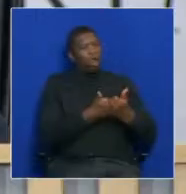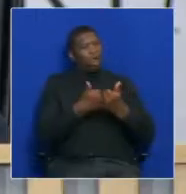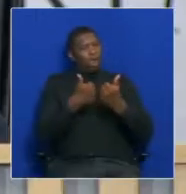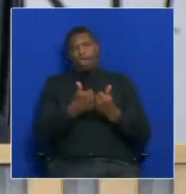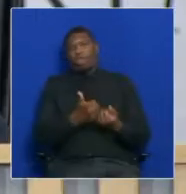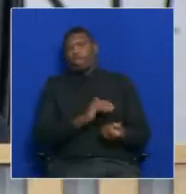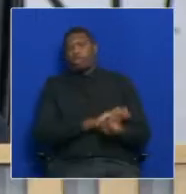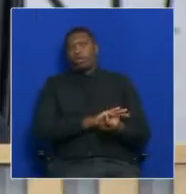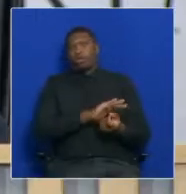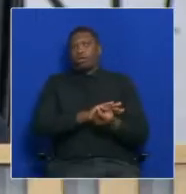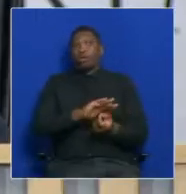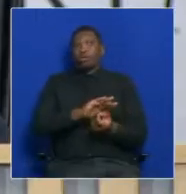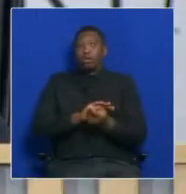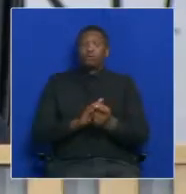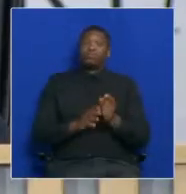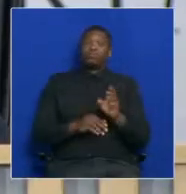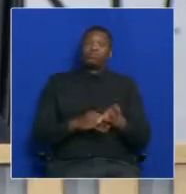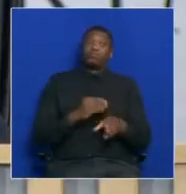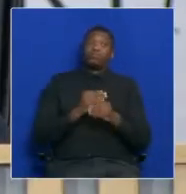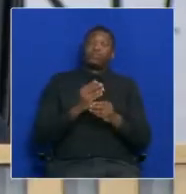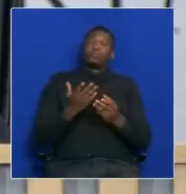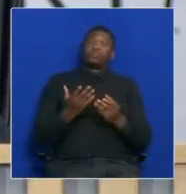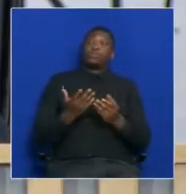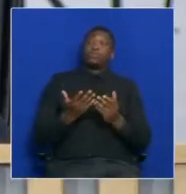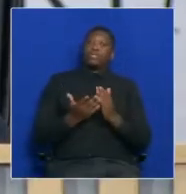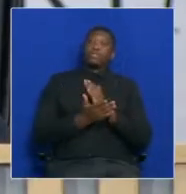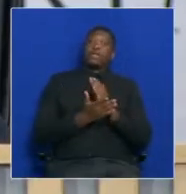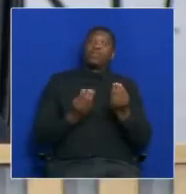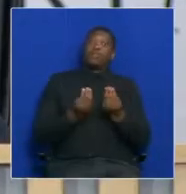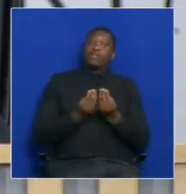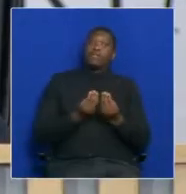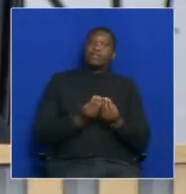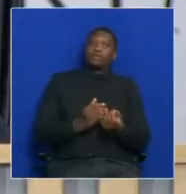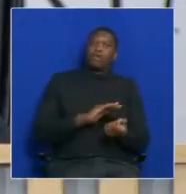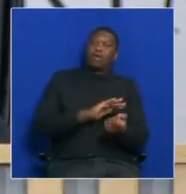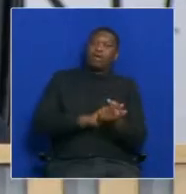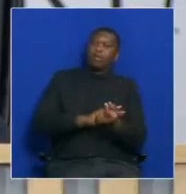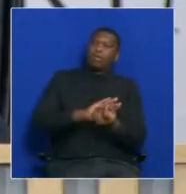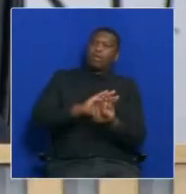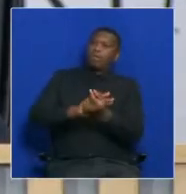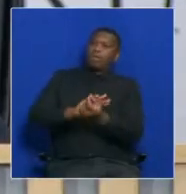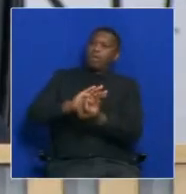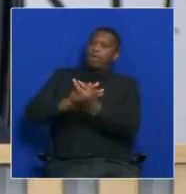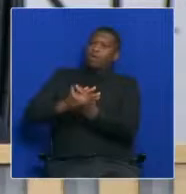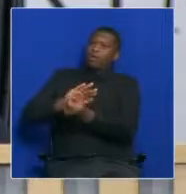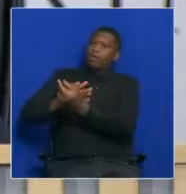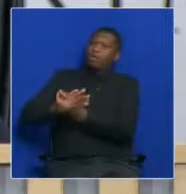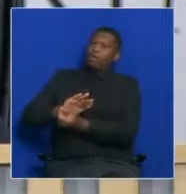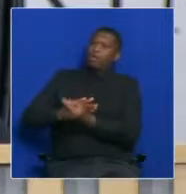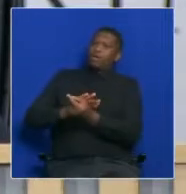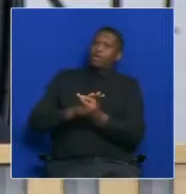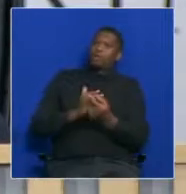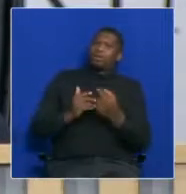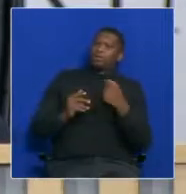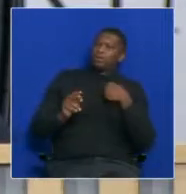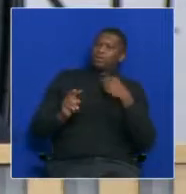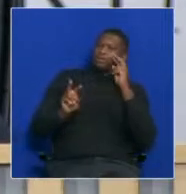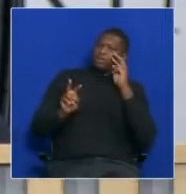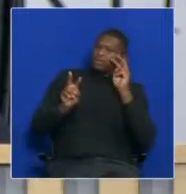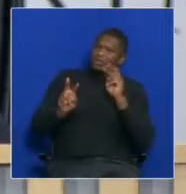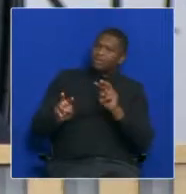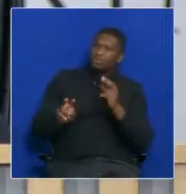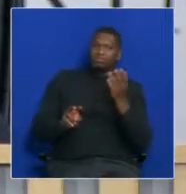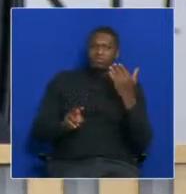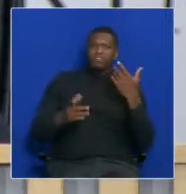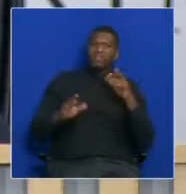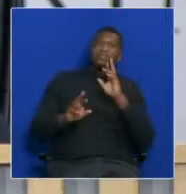when some of these things happen and you hear that, you know, there were reports that were reported to